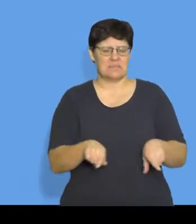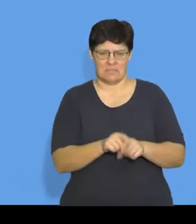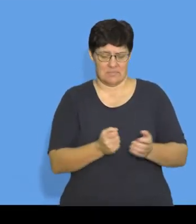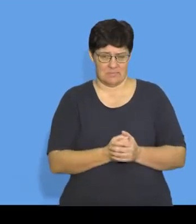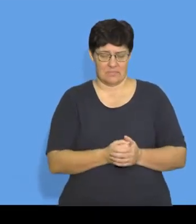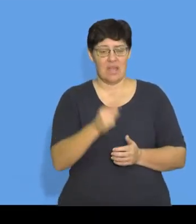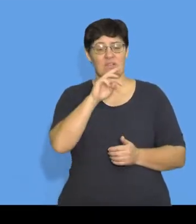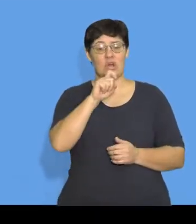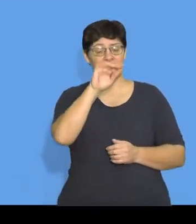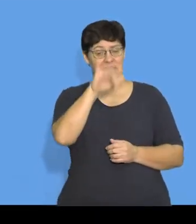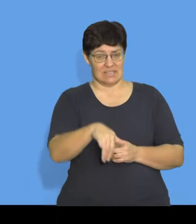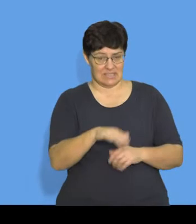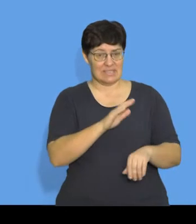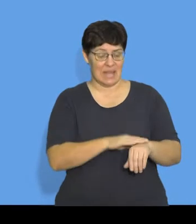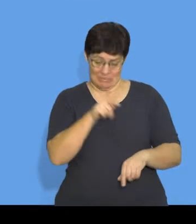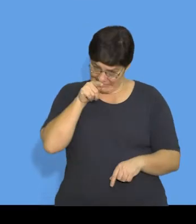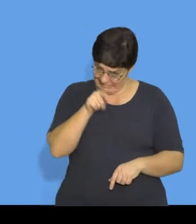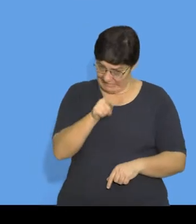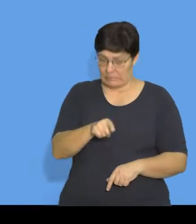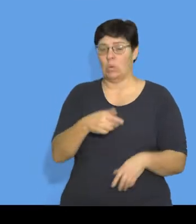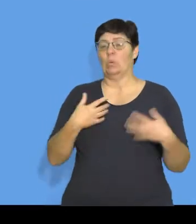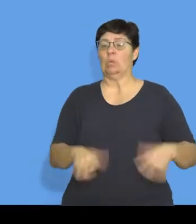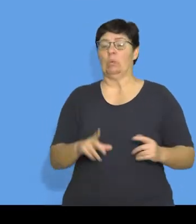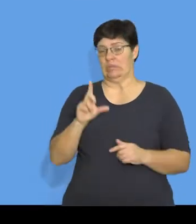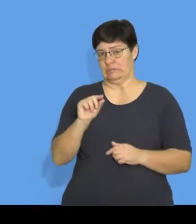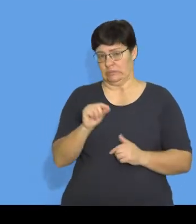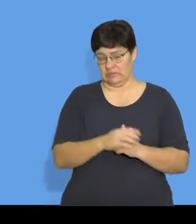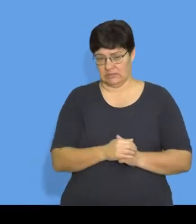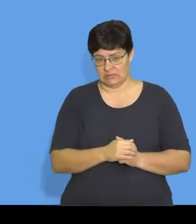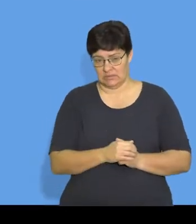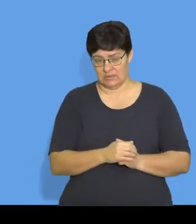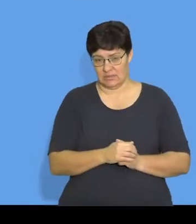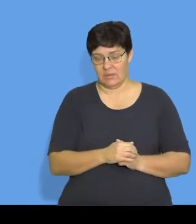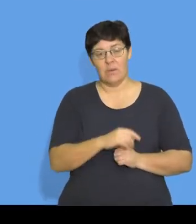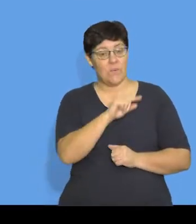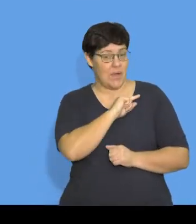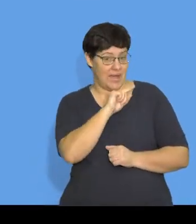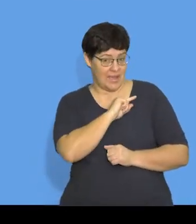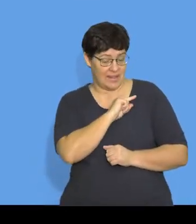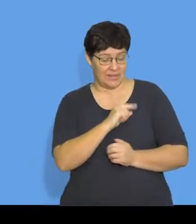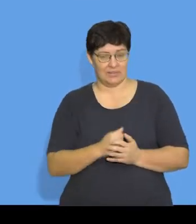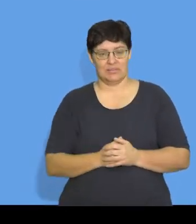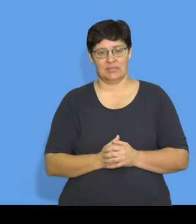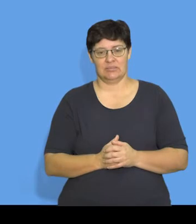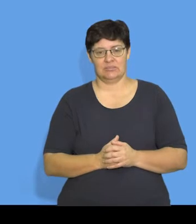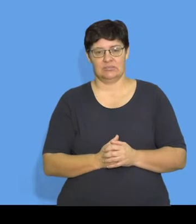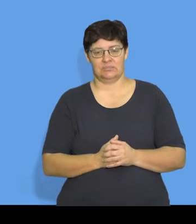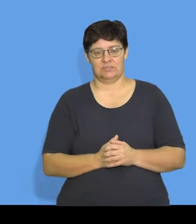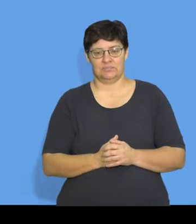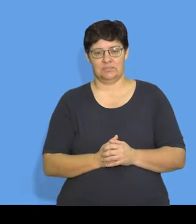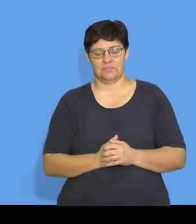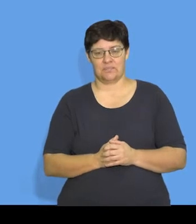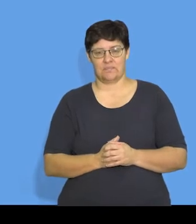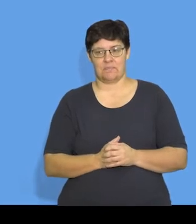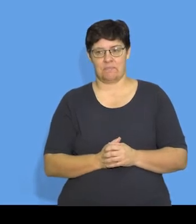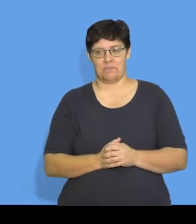Velocity time graphs become interesting for us because now, and let's